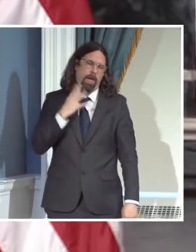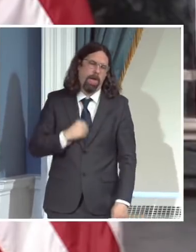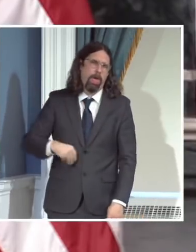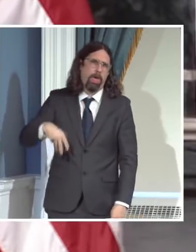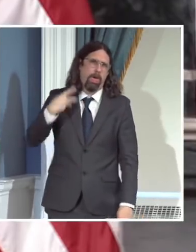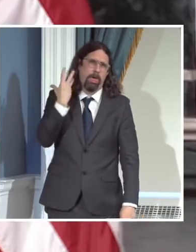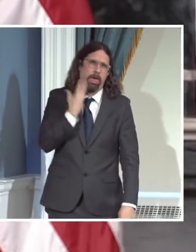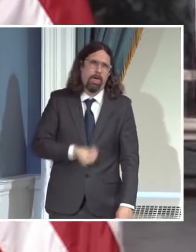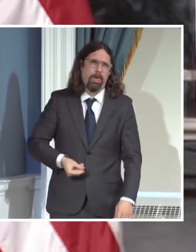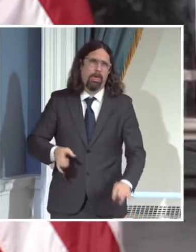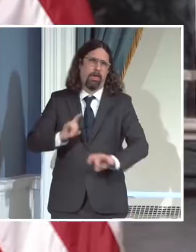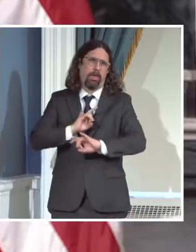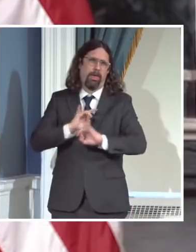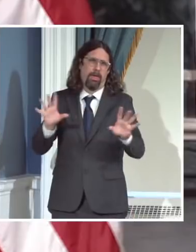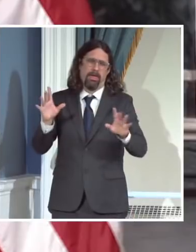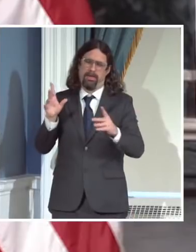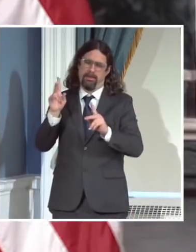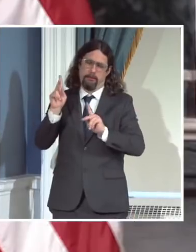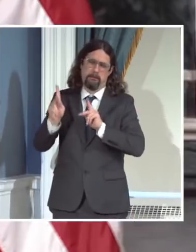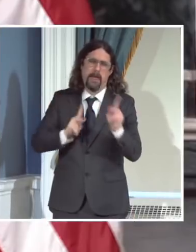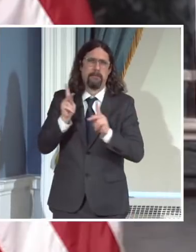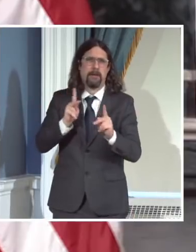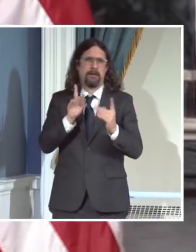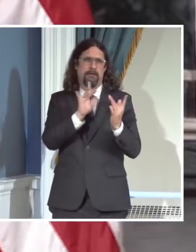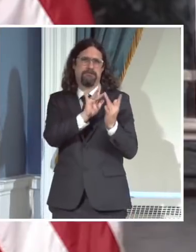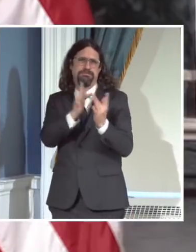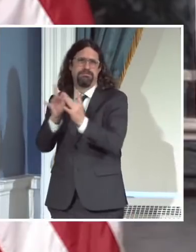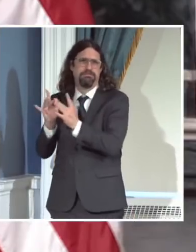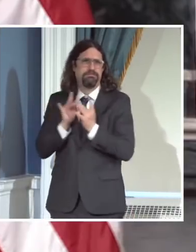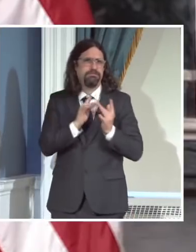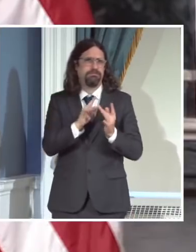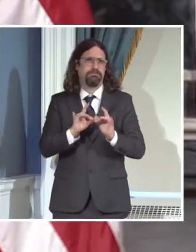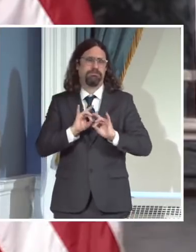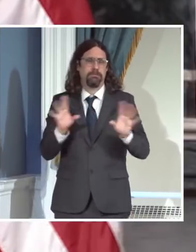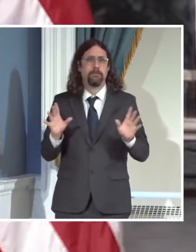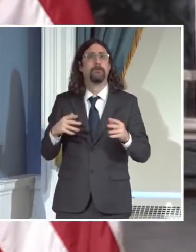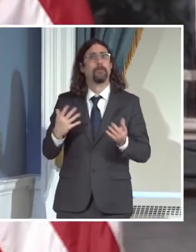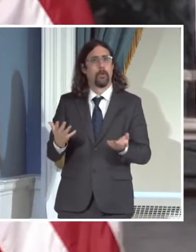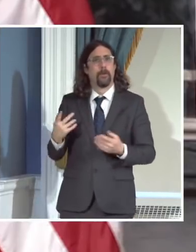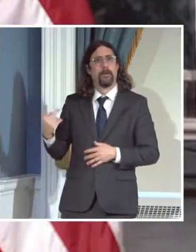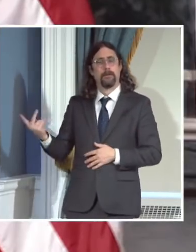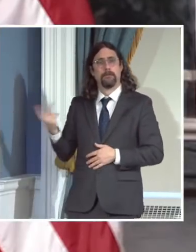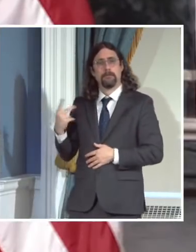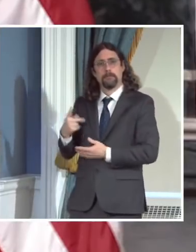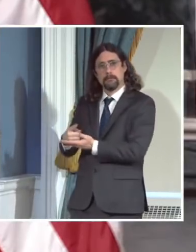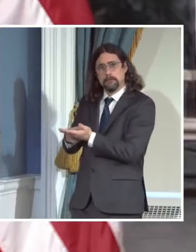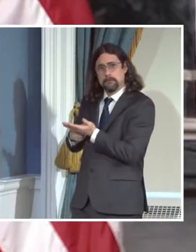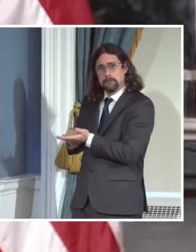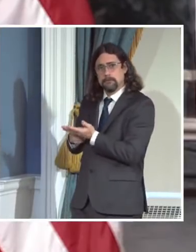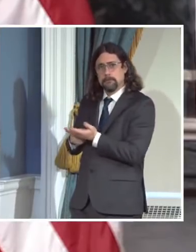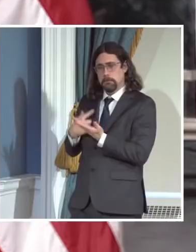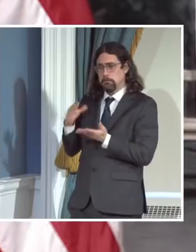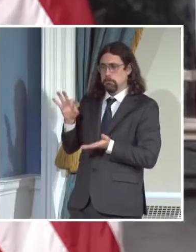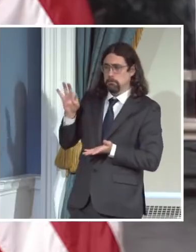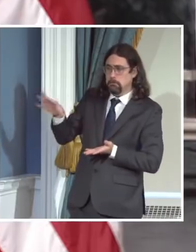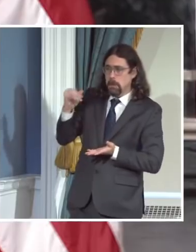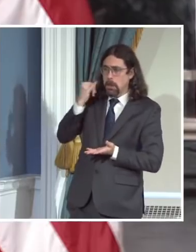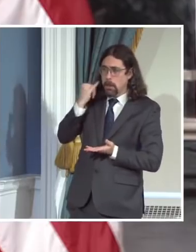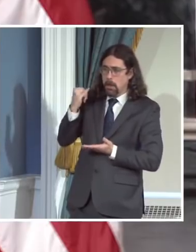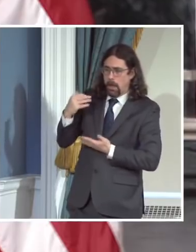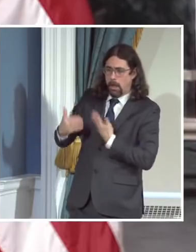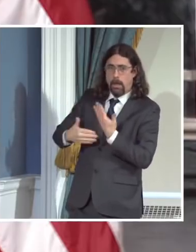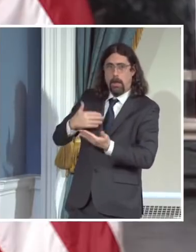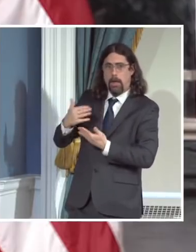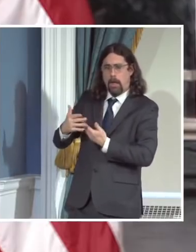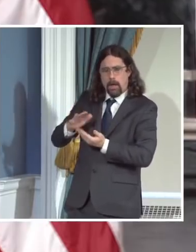deeply for this city. And so I talked to him about this vision of ensuring that not only did supplies get to the hospital,